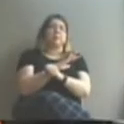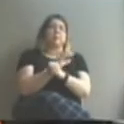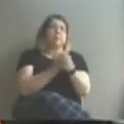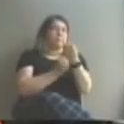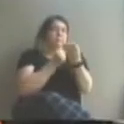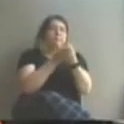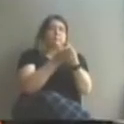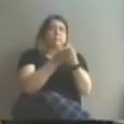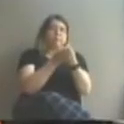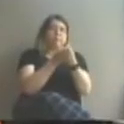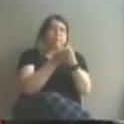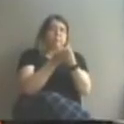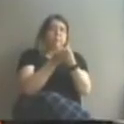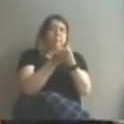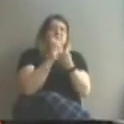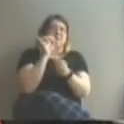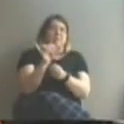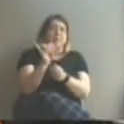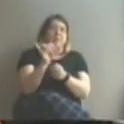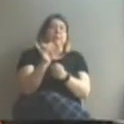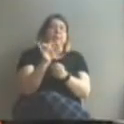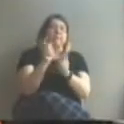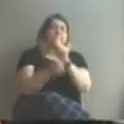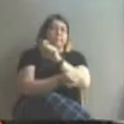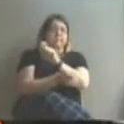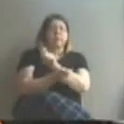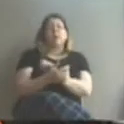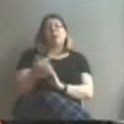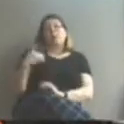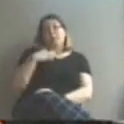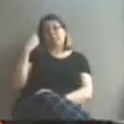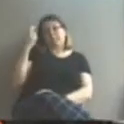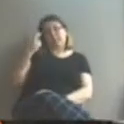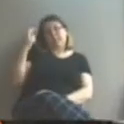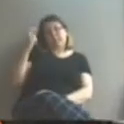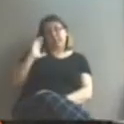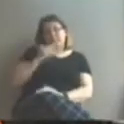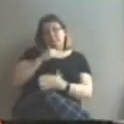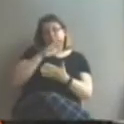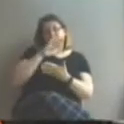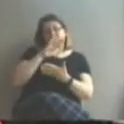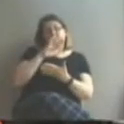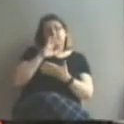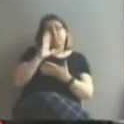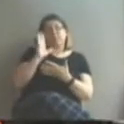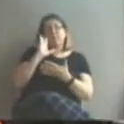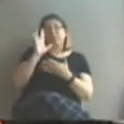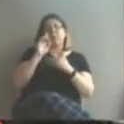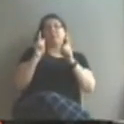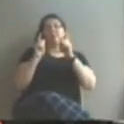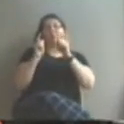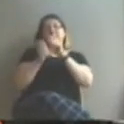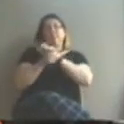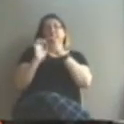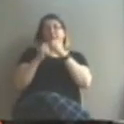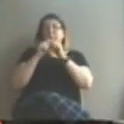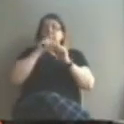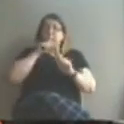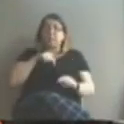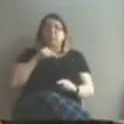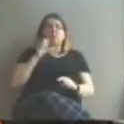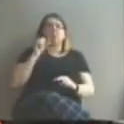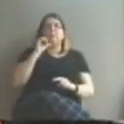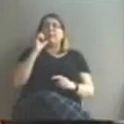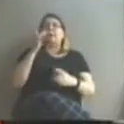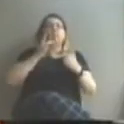supporting this effort. One thing that we found out, because we also are centralizing the ordering of products for schools, so there won't be shortages